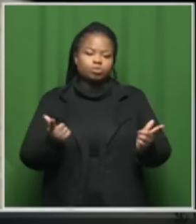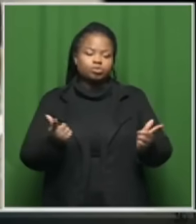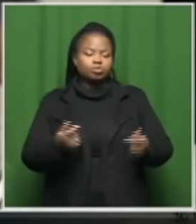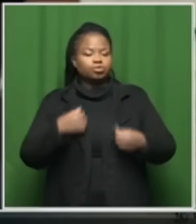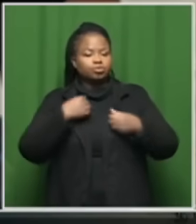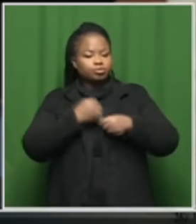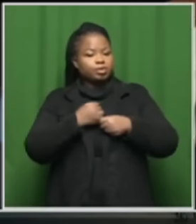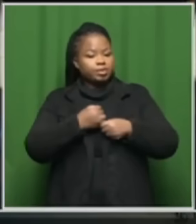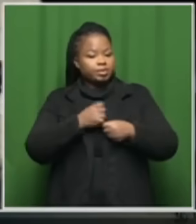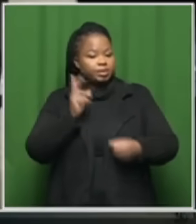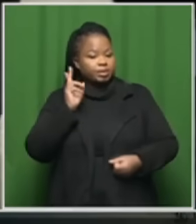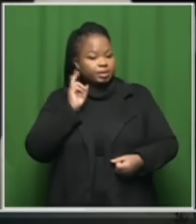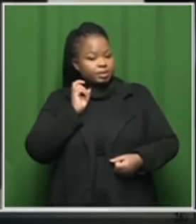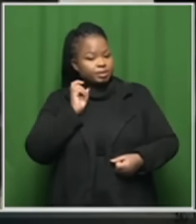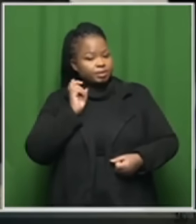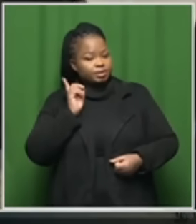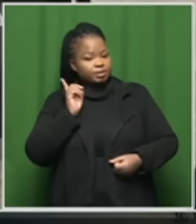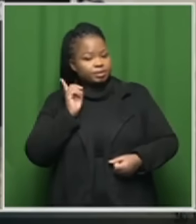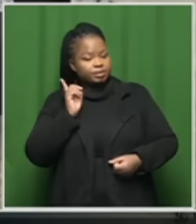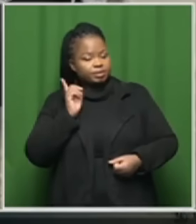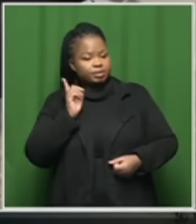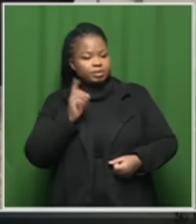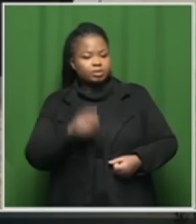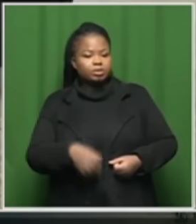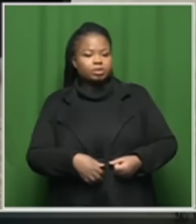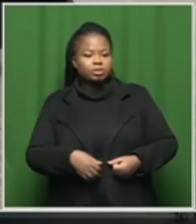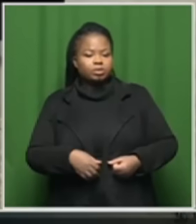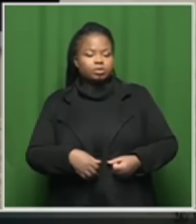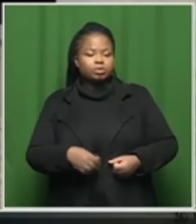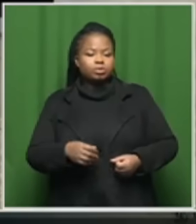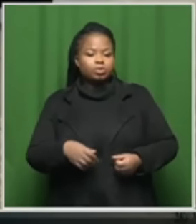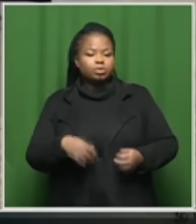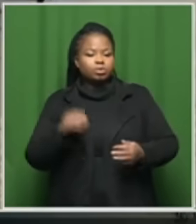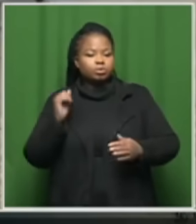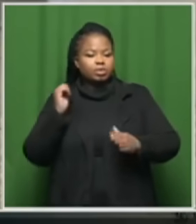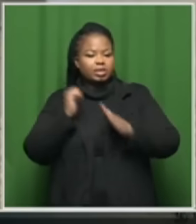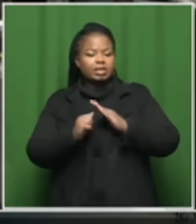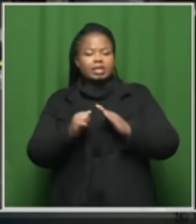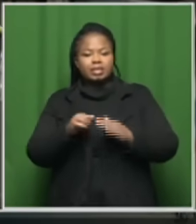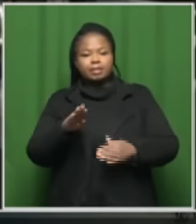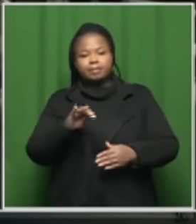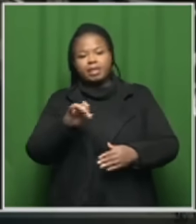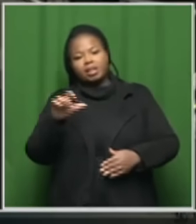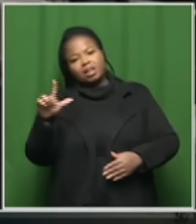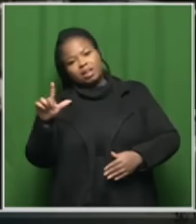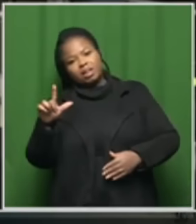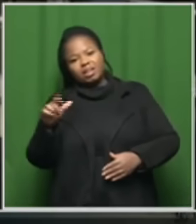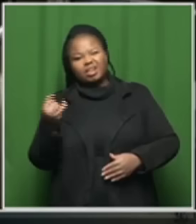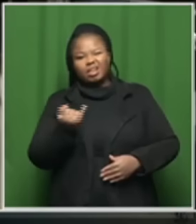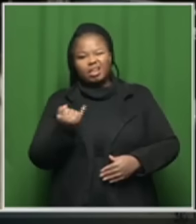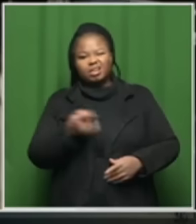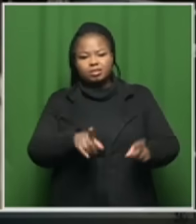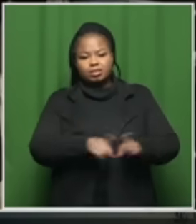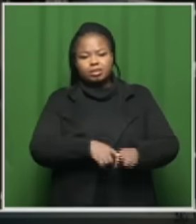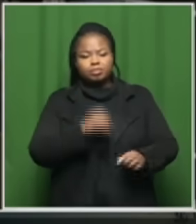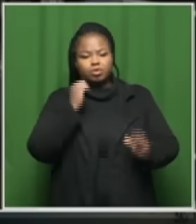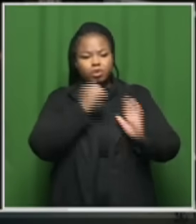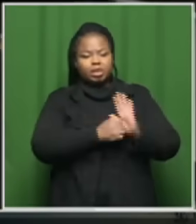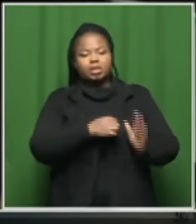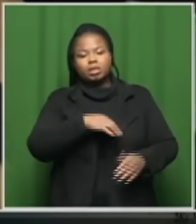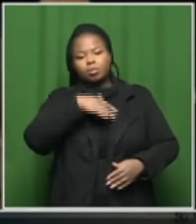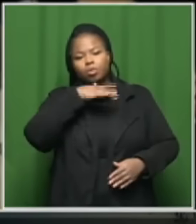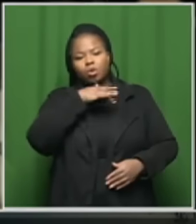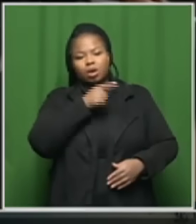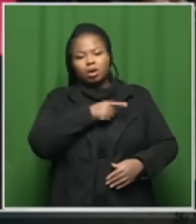listen to this, kill the bill, almost a rhyme like kill the boer, to oppose